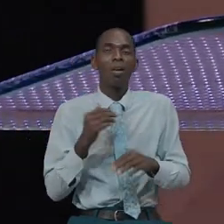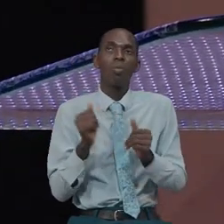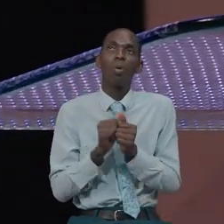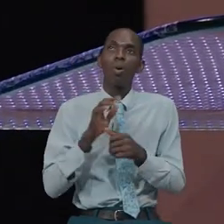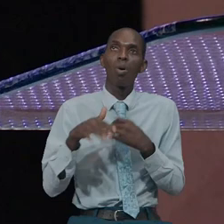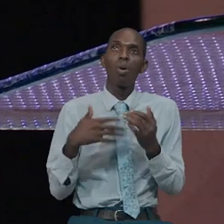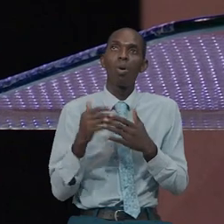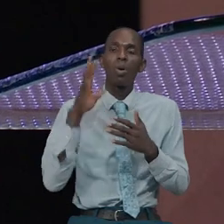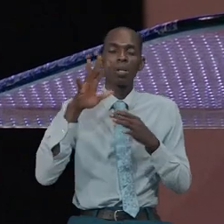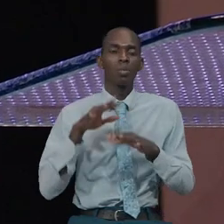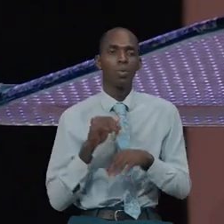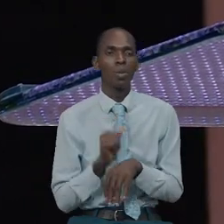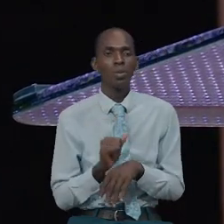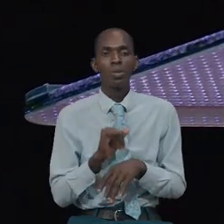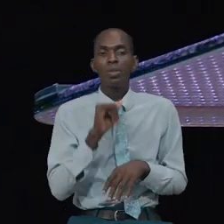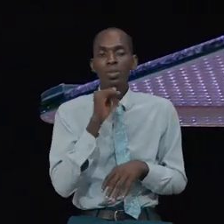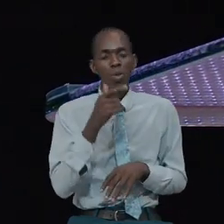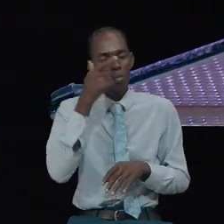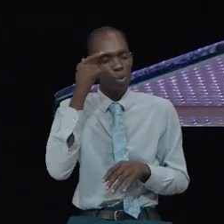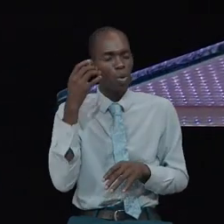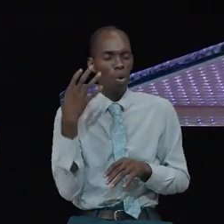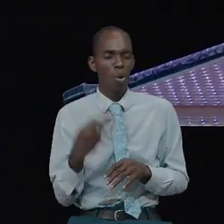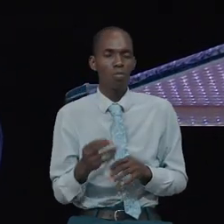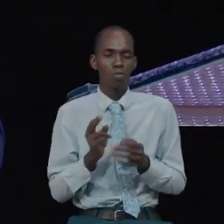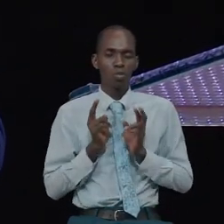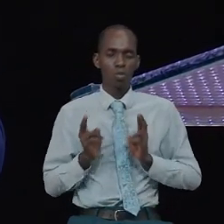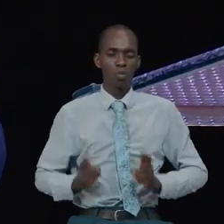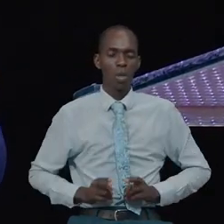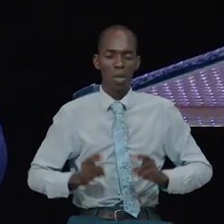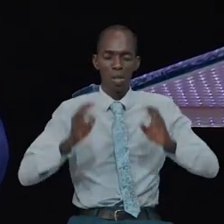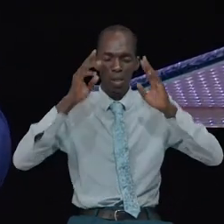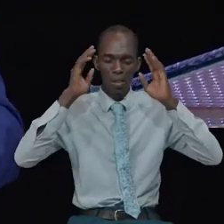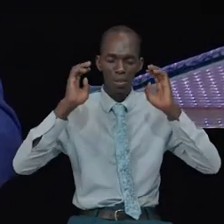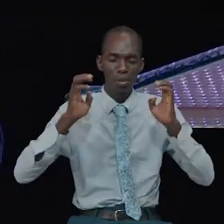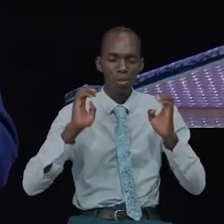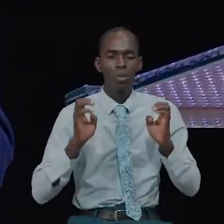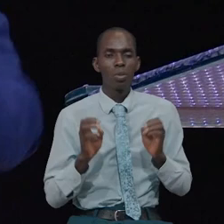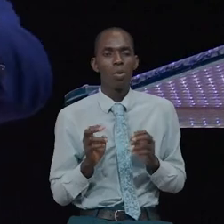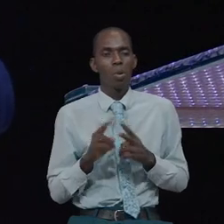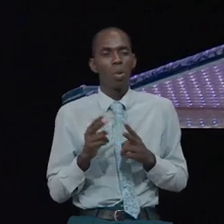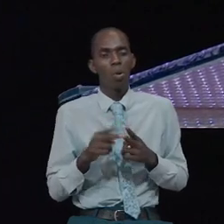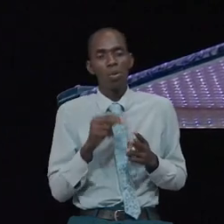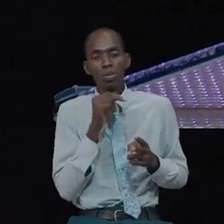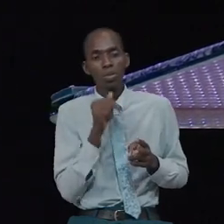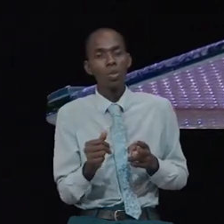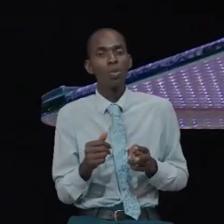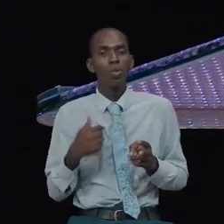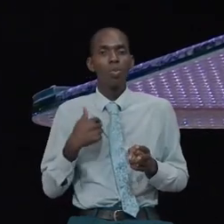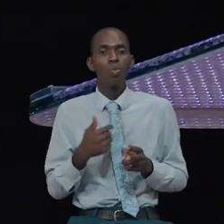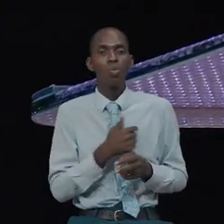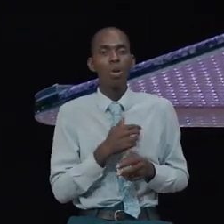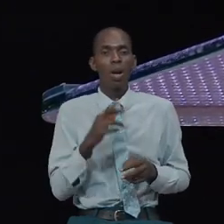miracles, not because of human education or human upliftment. There was